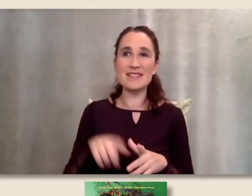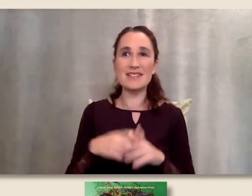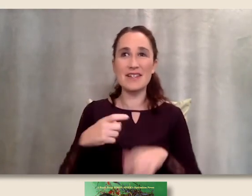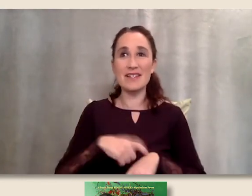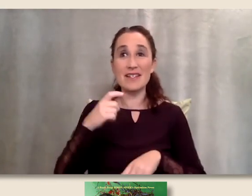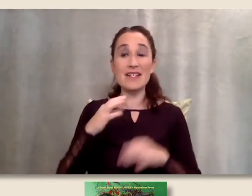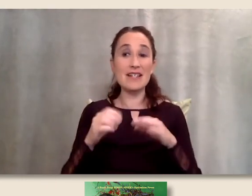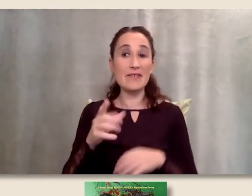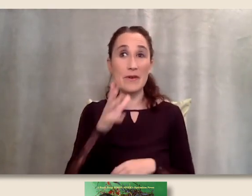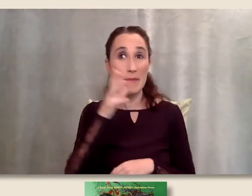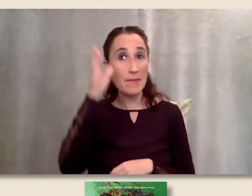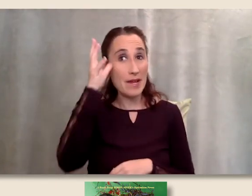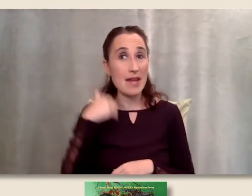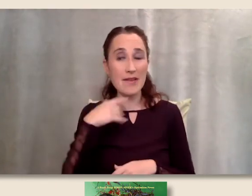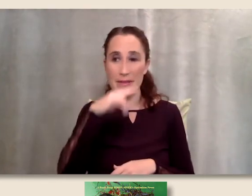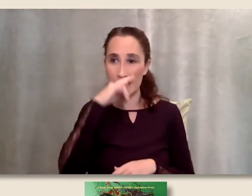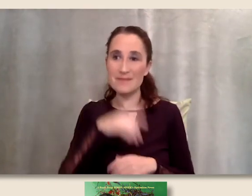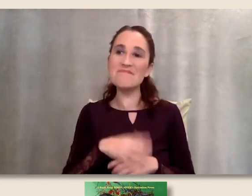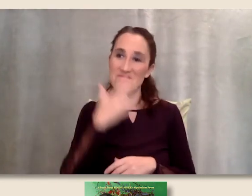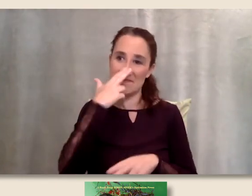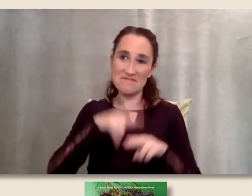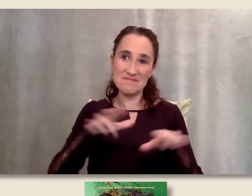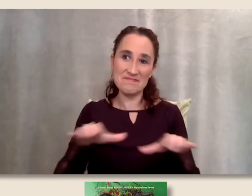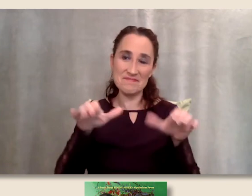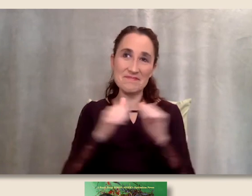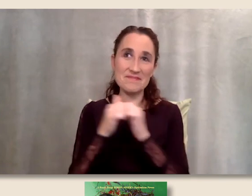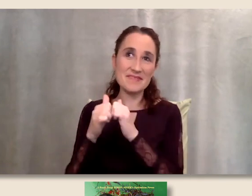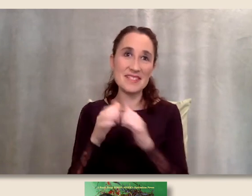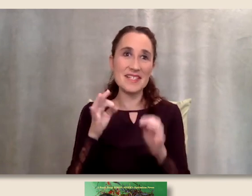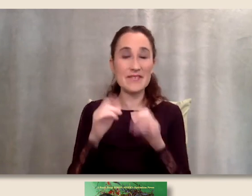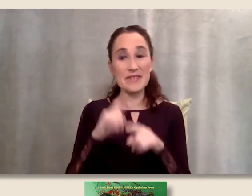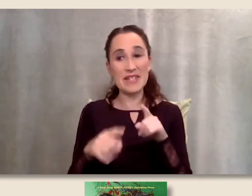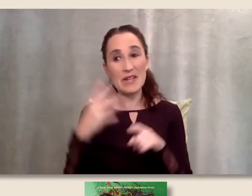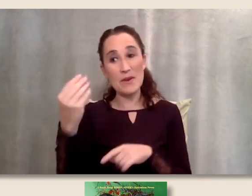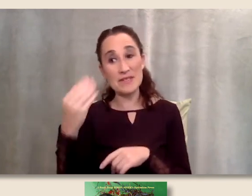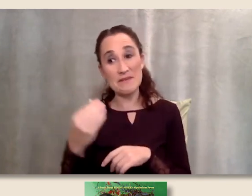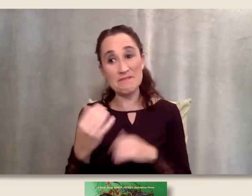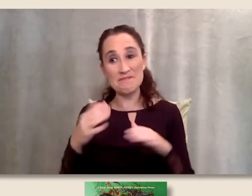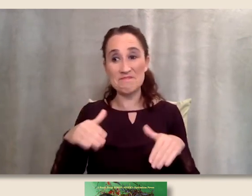If you're a parent and you have kids, it's really a fun thing to do, even if you can't garden outside yet.